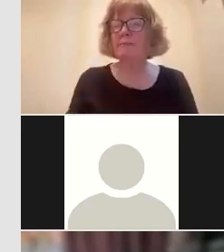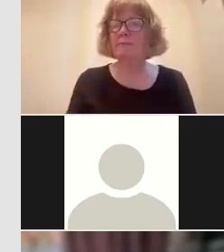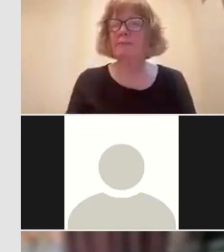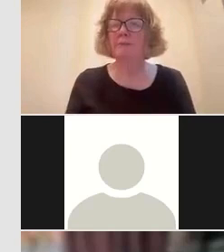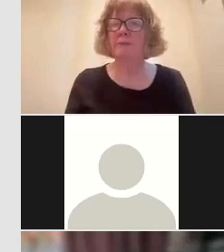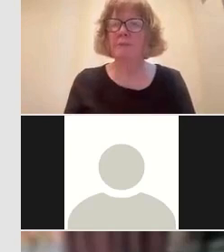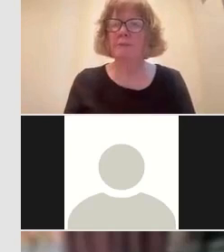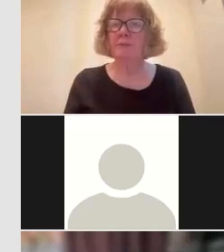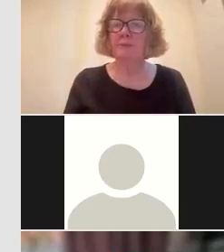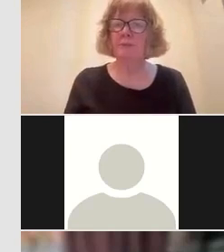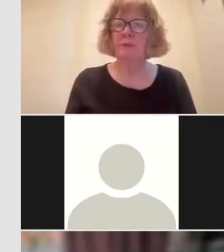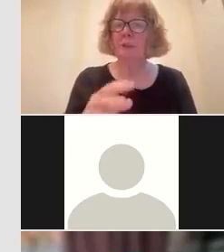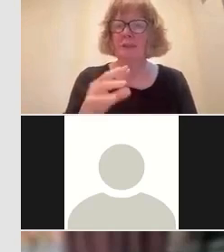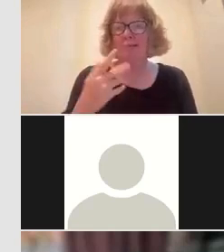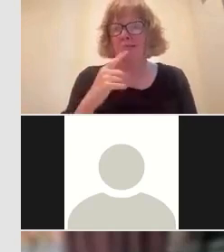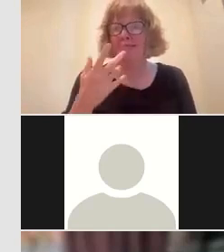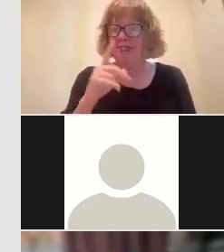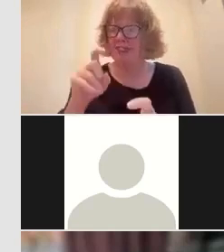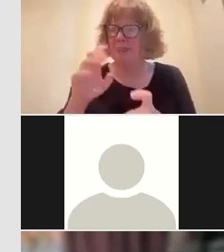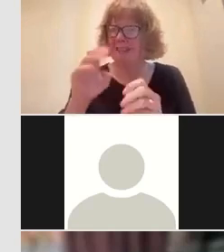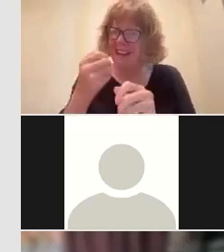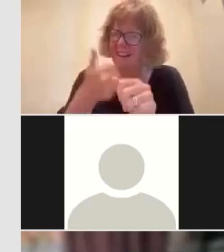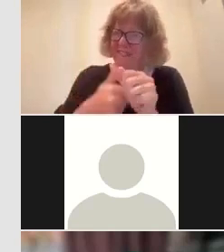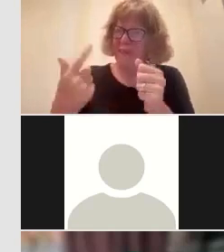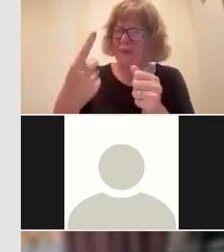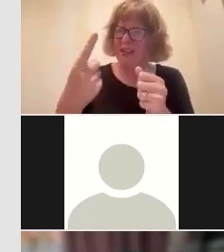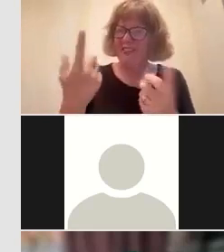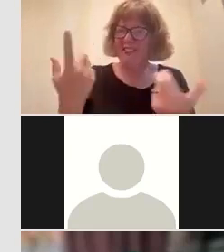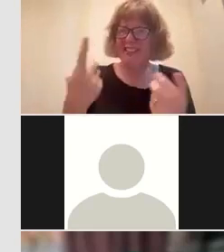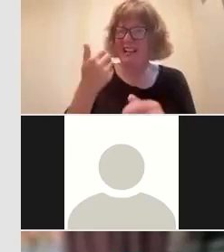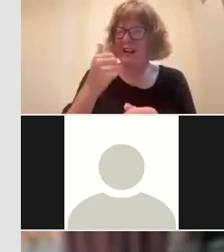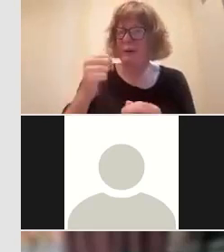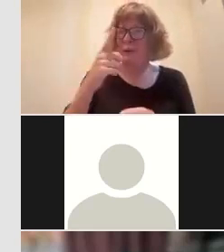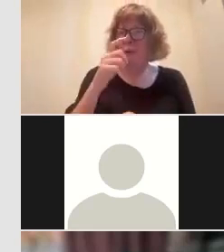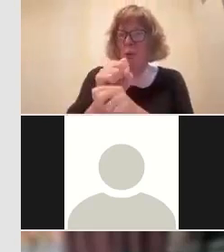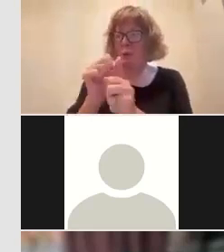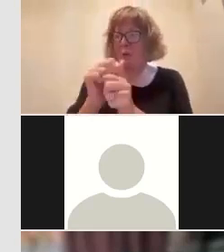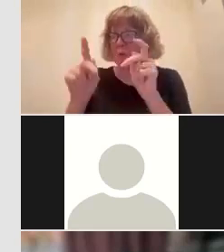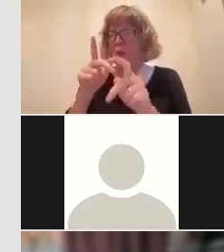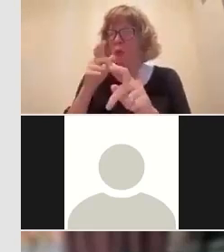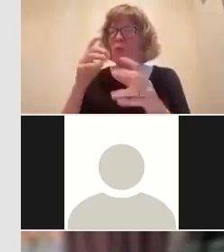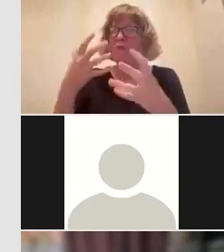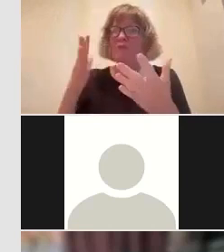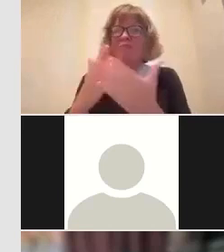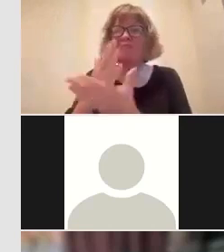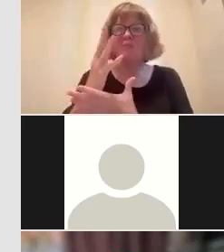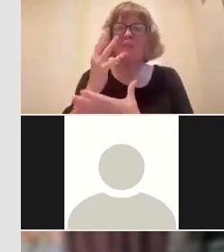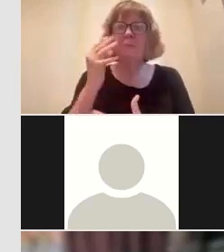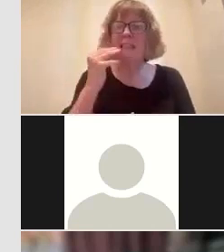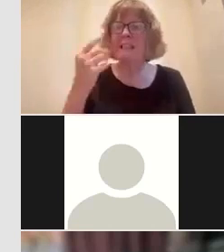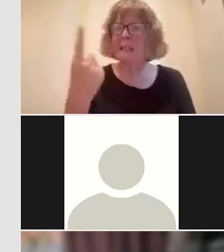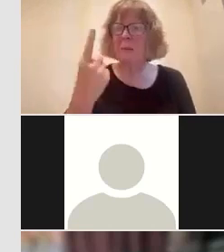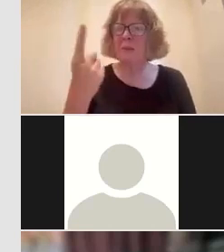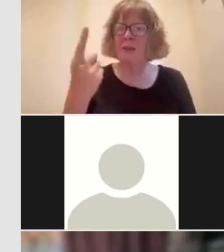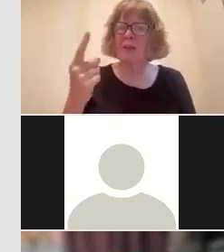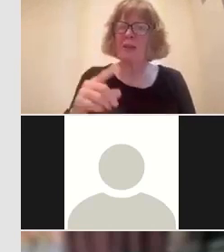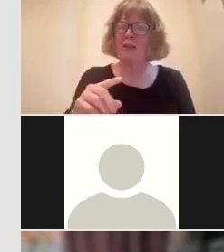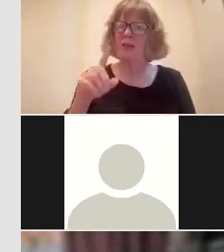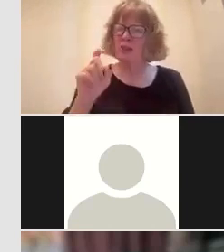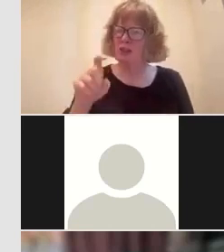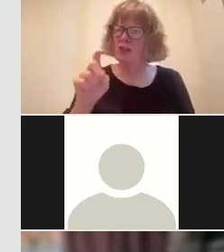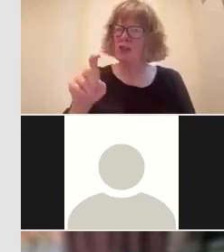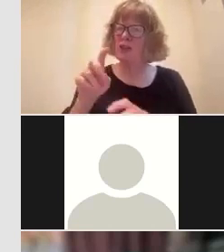and maybe everyone. Anybody who works with individuals who've been through something should look at everything